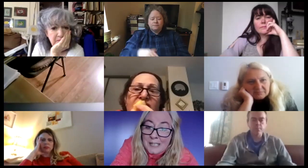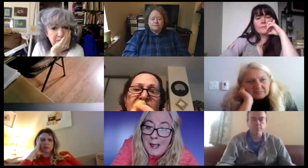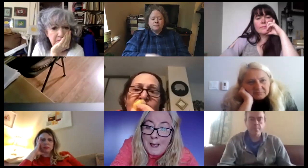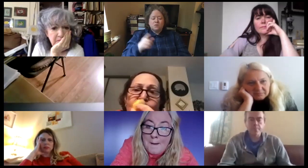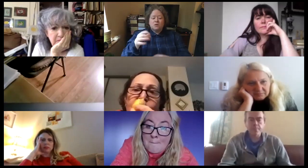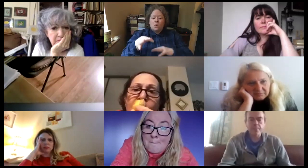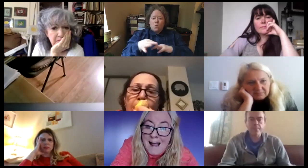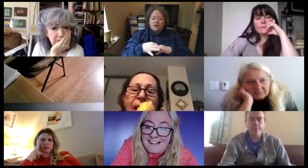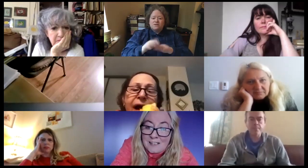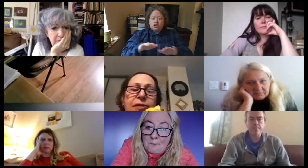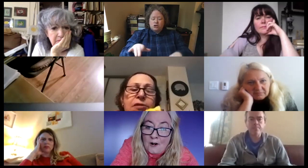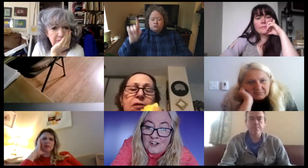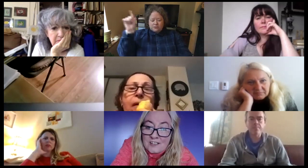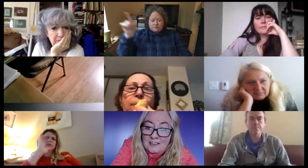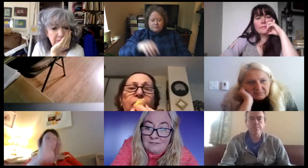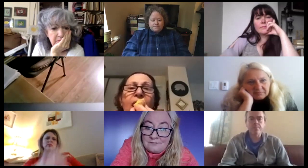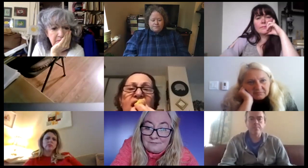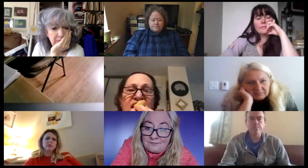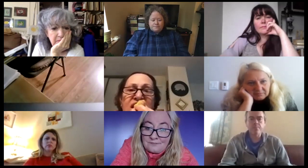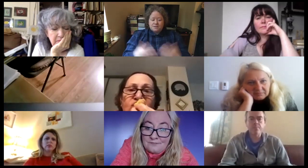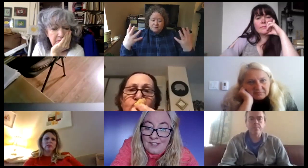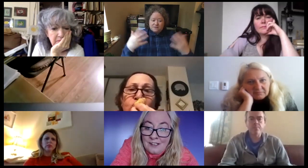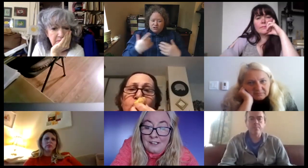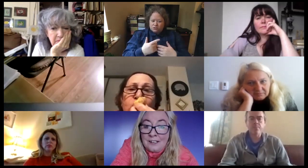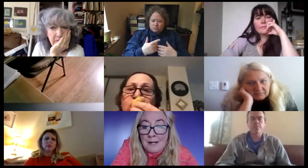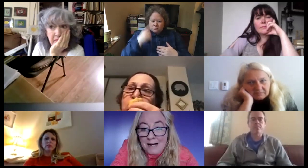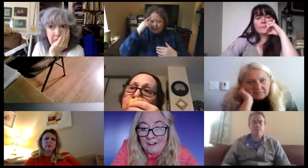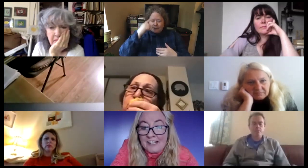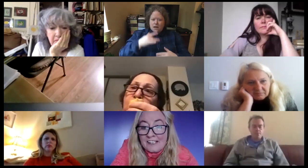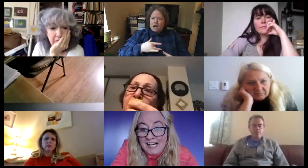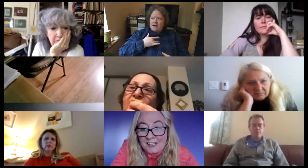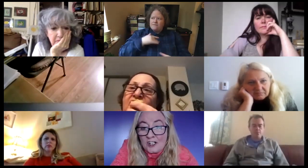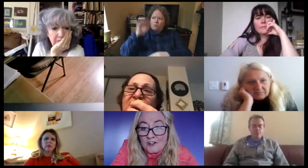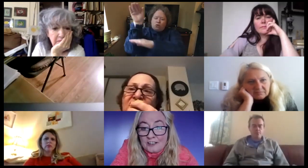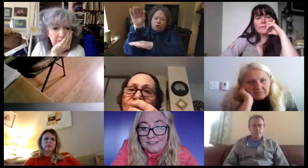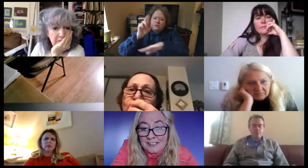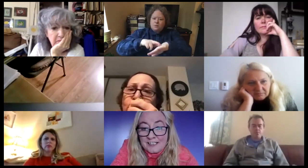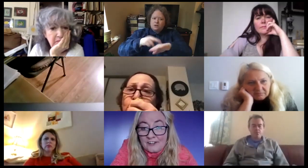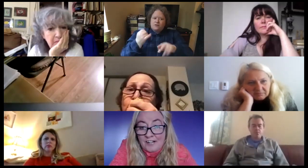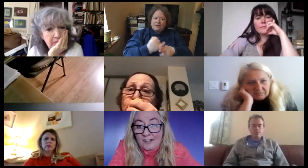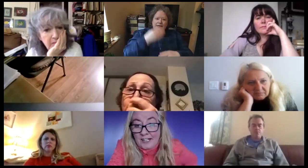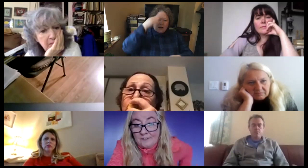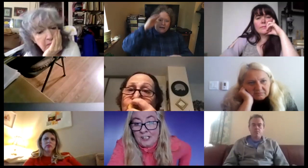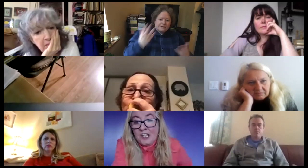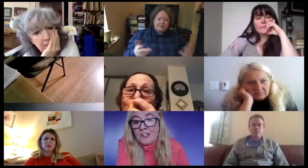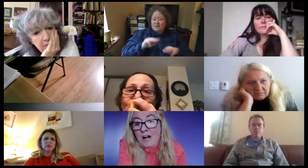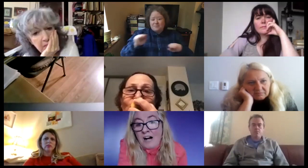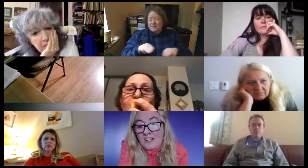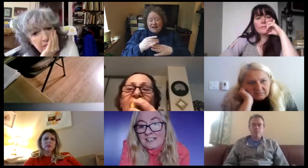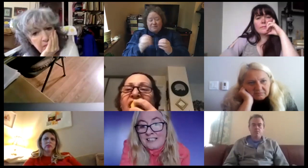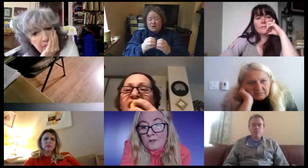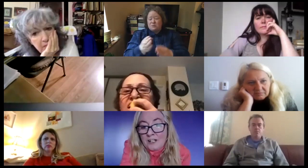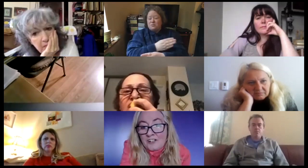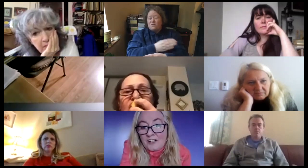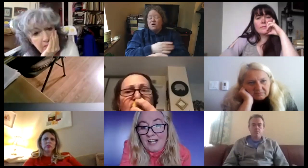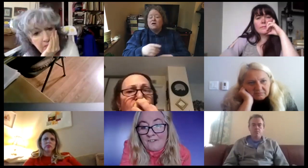and Max Purcell got married and had children in South Africa. So